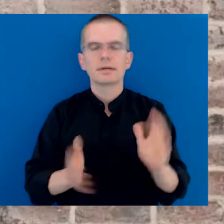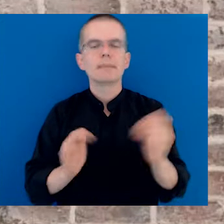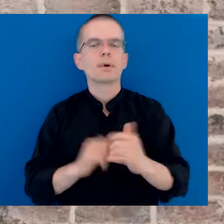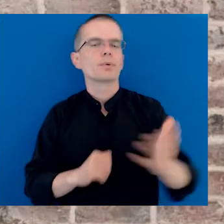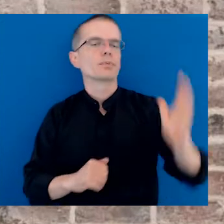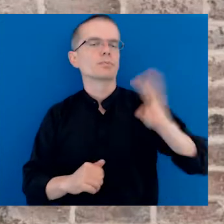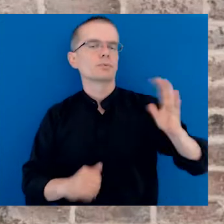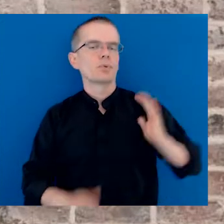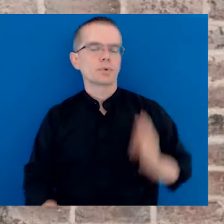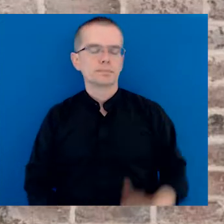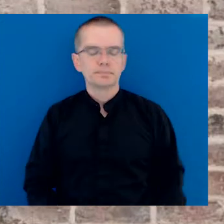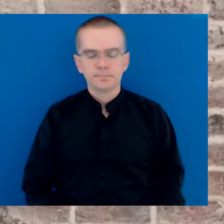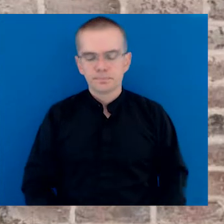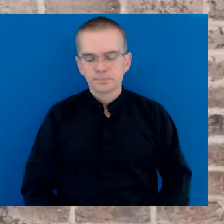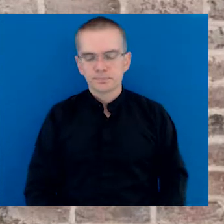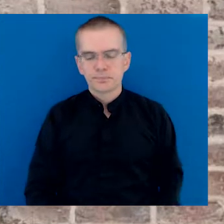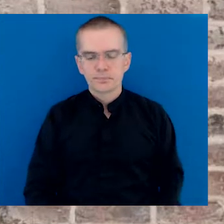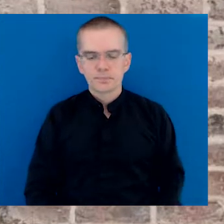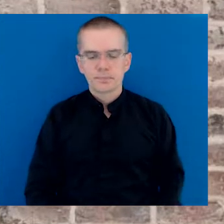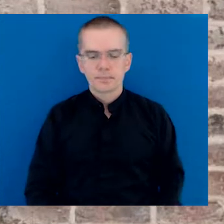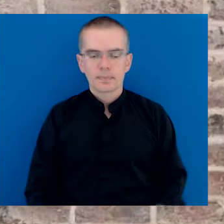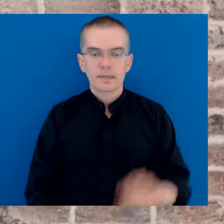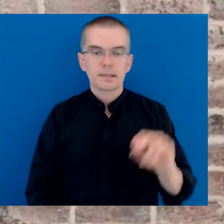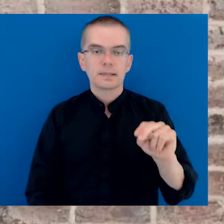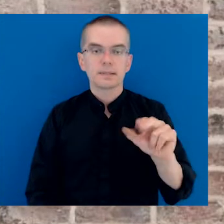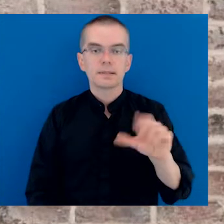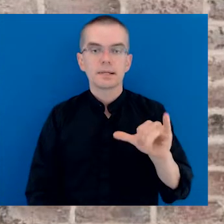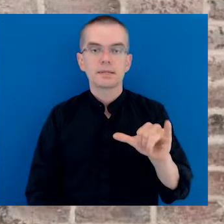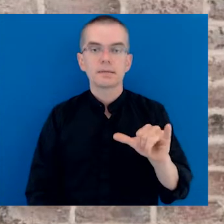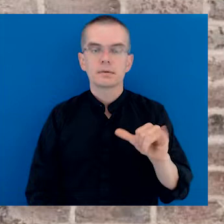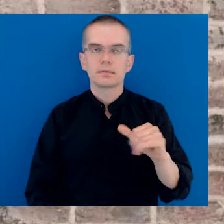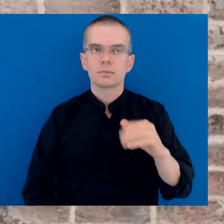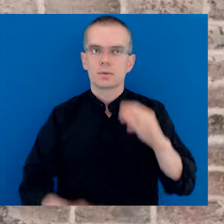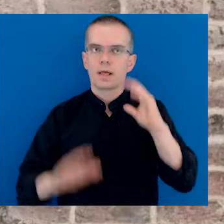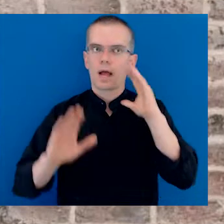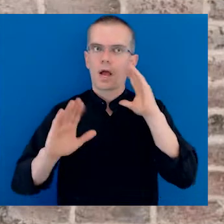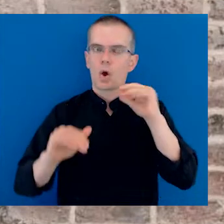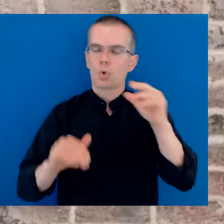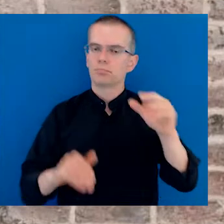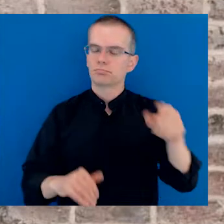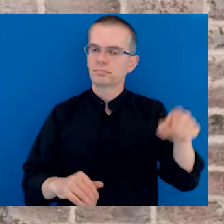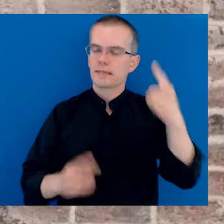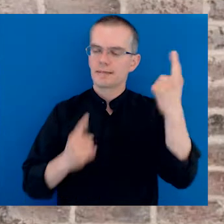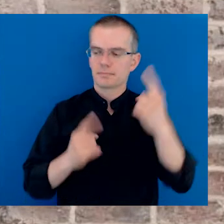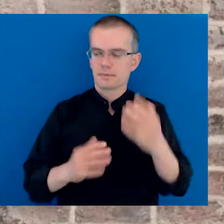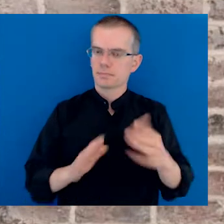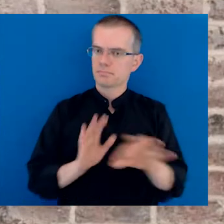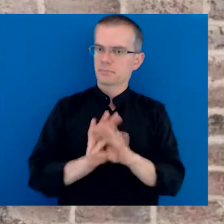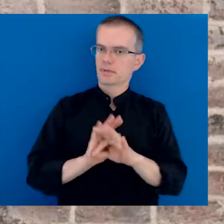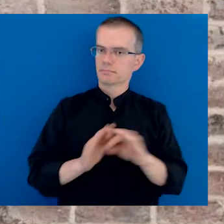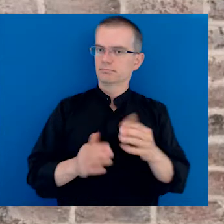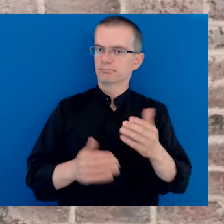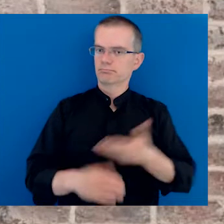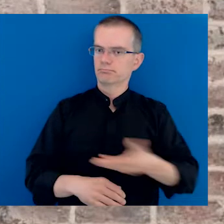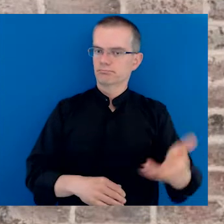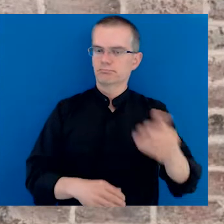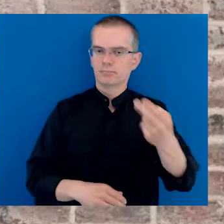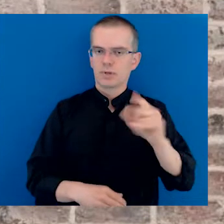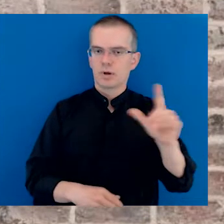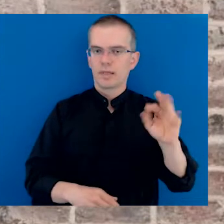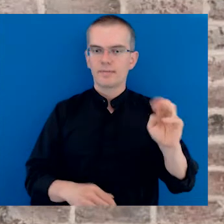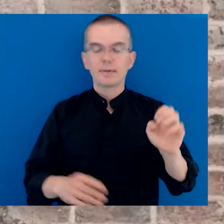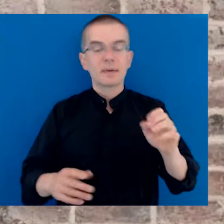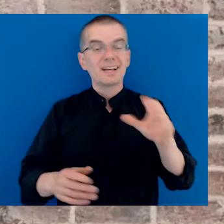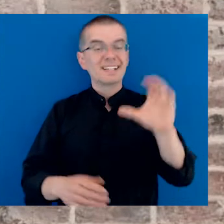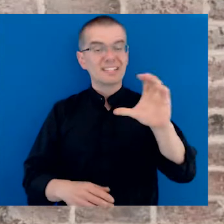take that into account when they consider you know, future inductions. So he had that reputation in center. If he was in center